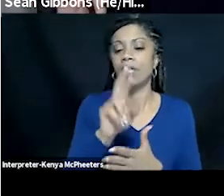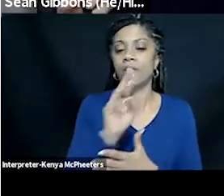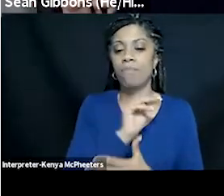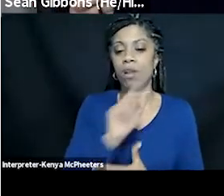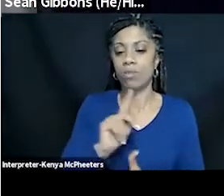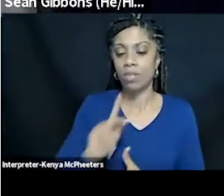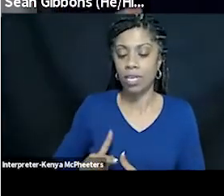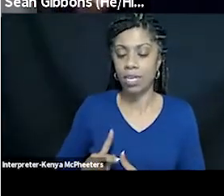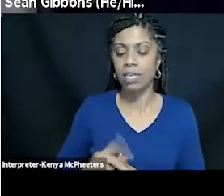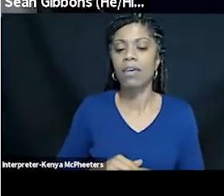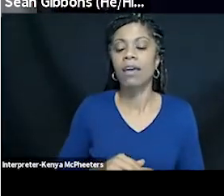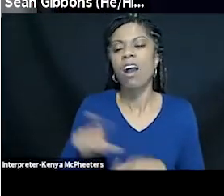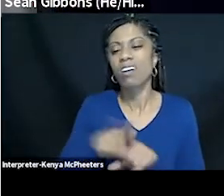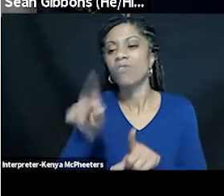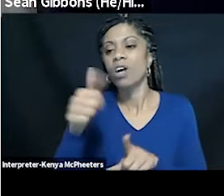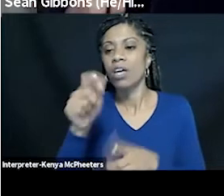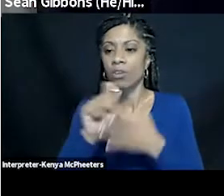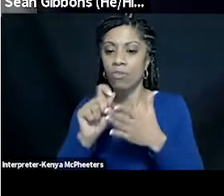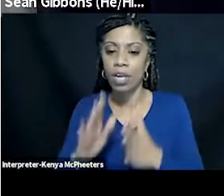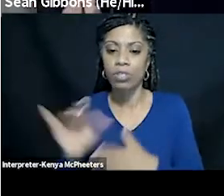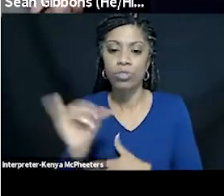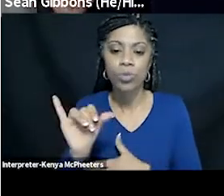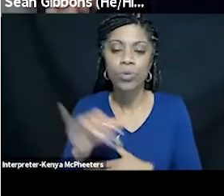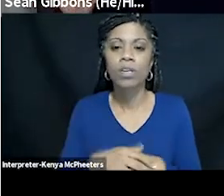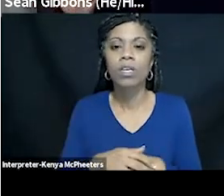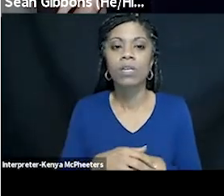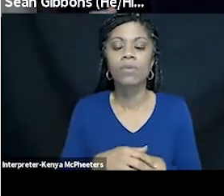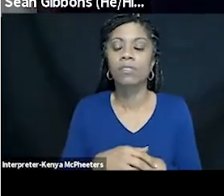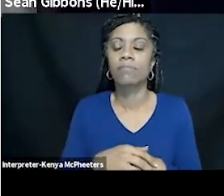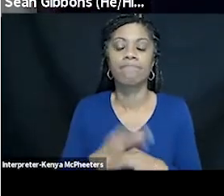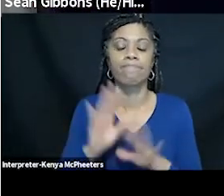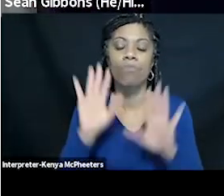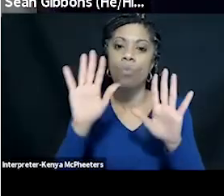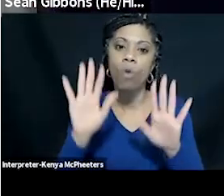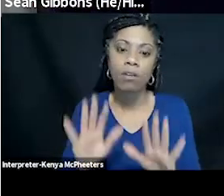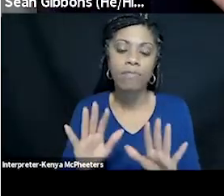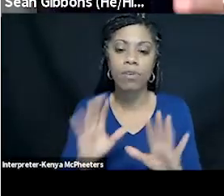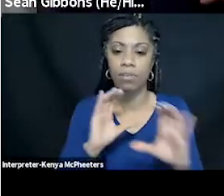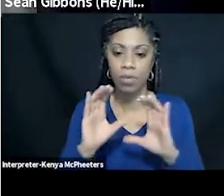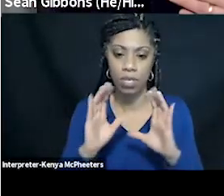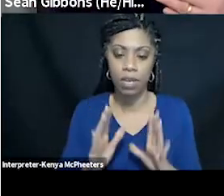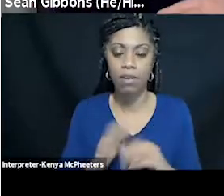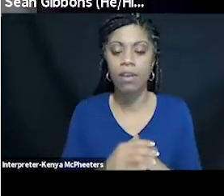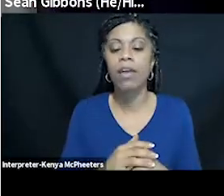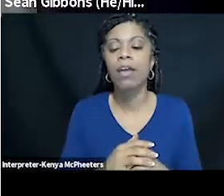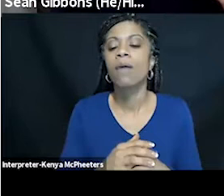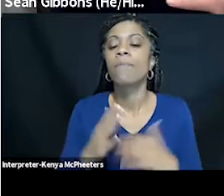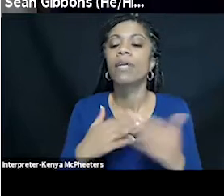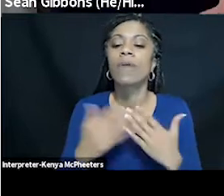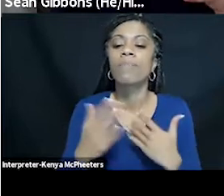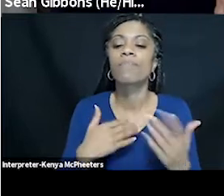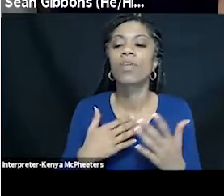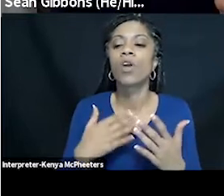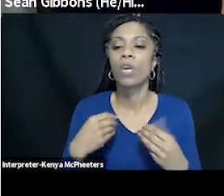among them James Baldwin. An incredible communicator in his own right. He helped to write the Dream Speech with Martin Luther King. And for the last couple of years, we have been giving